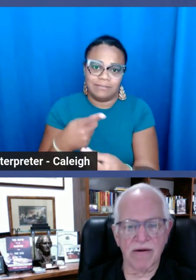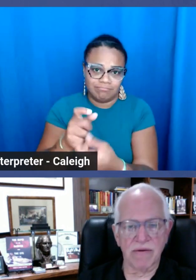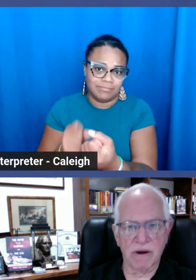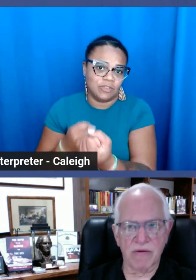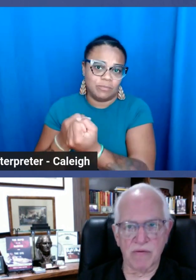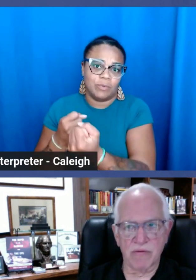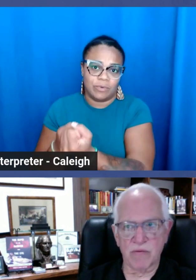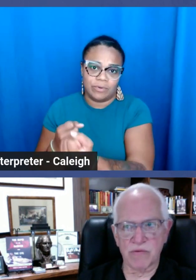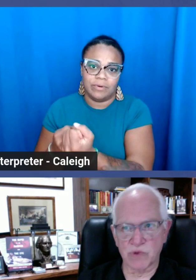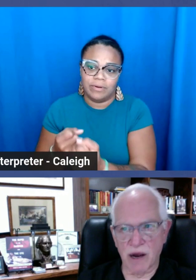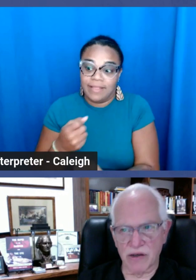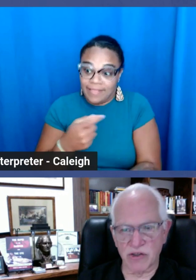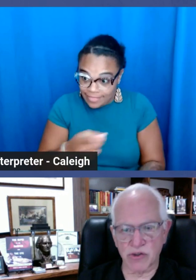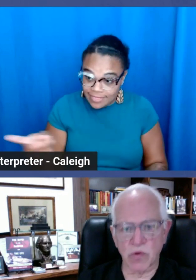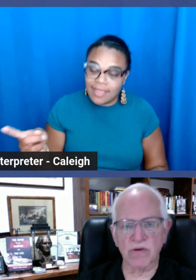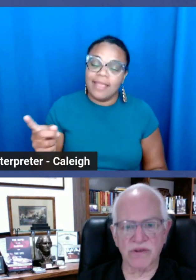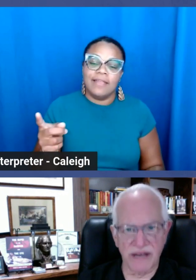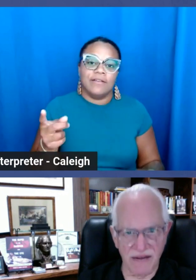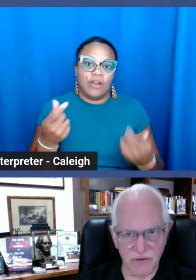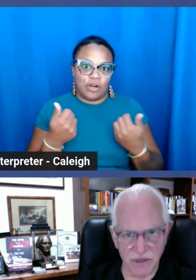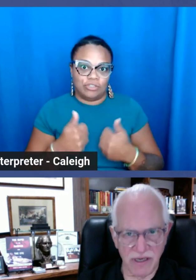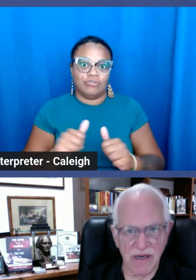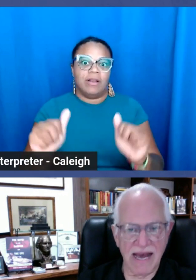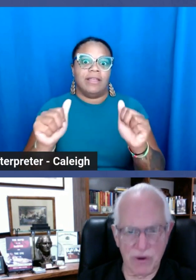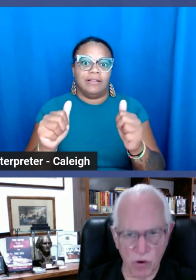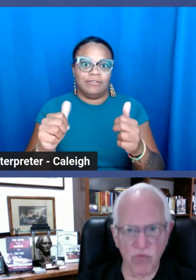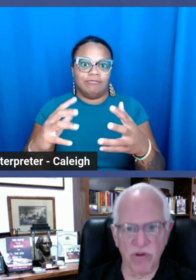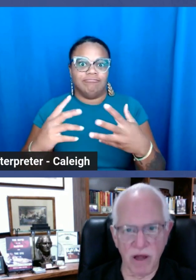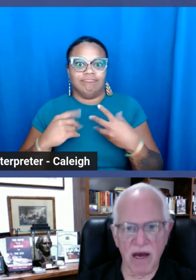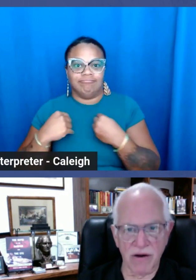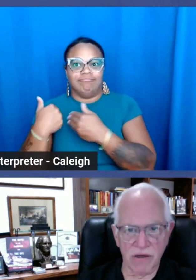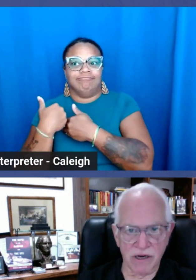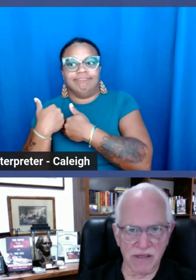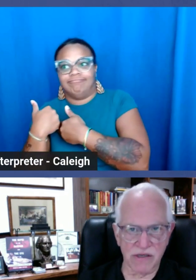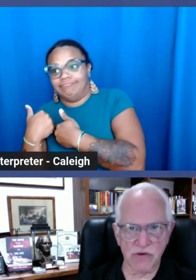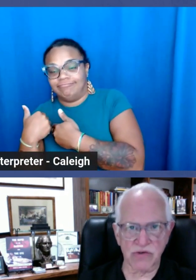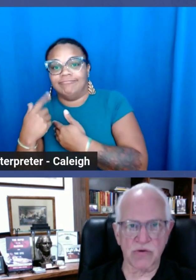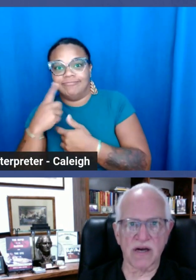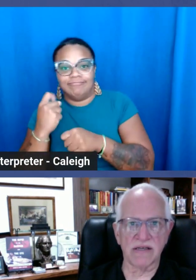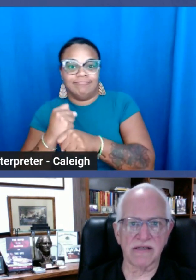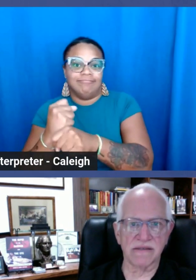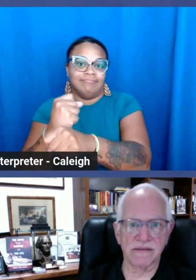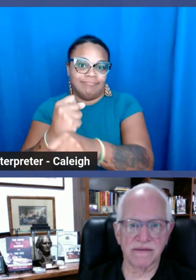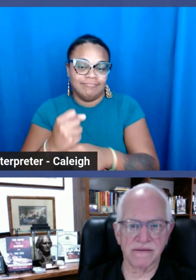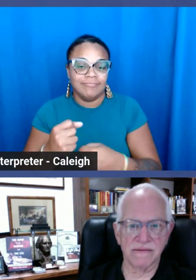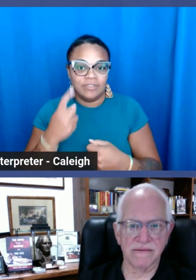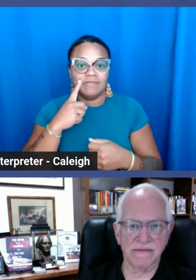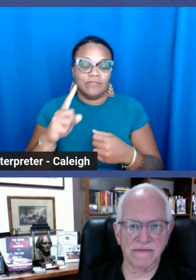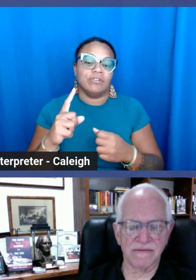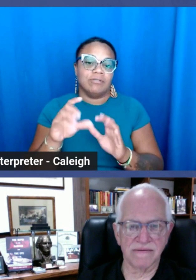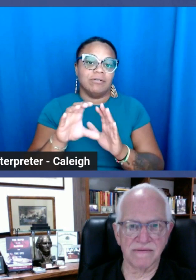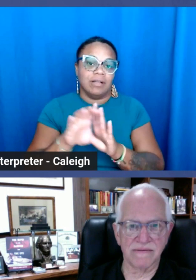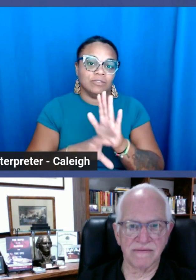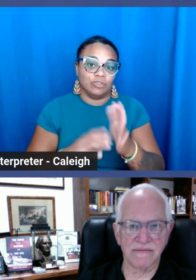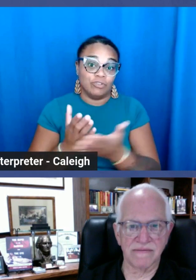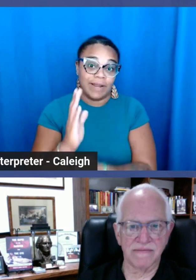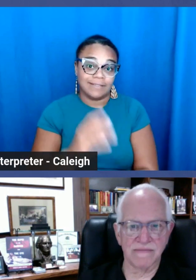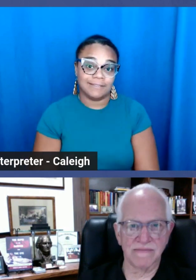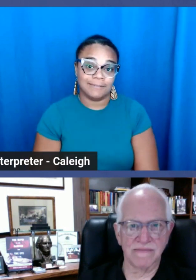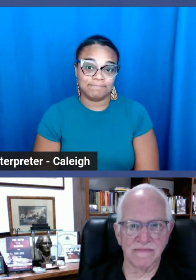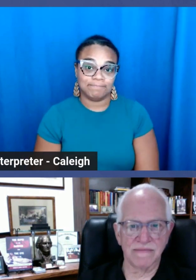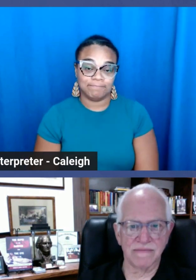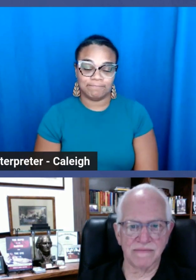are trying to shoulder the effort and hold the line on constitutional rights. Yeah, and